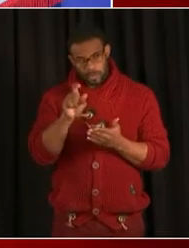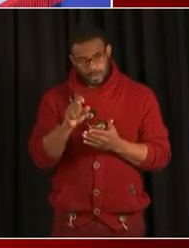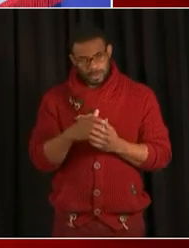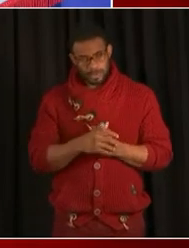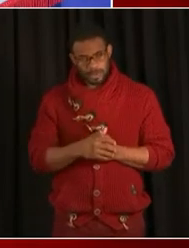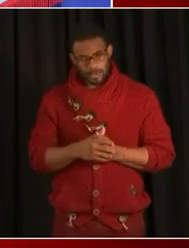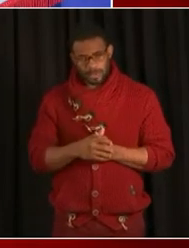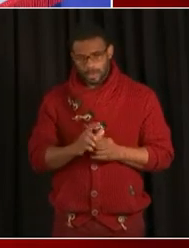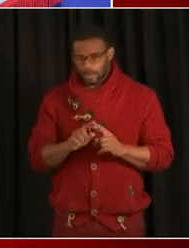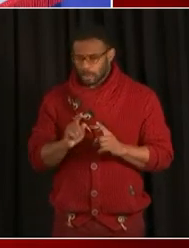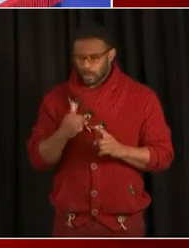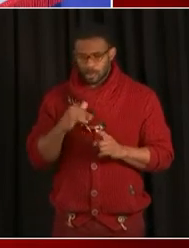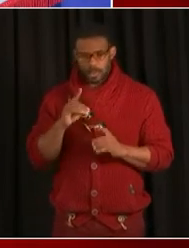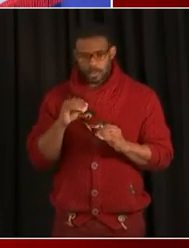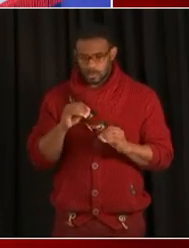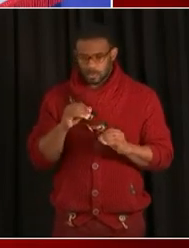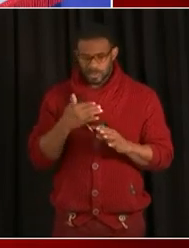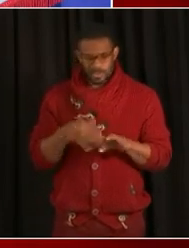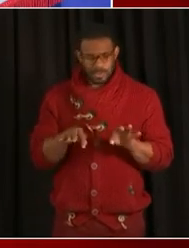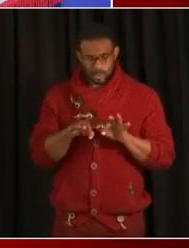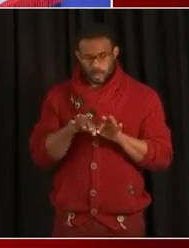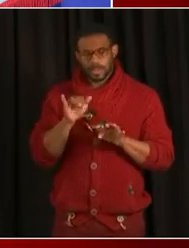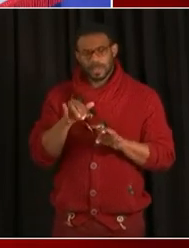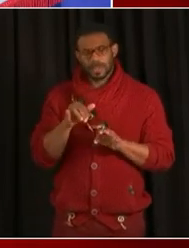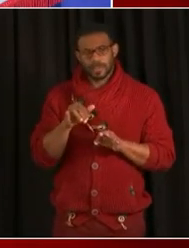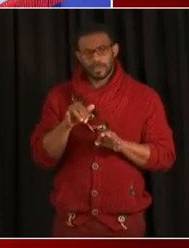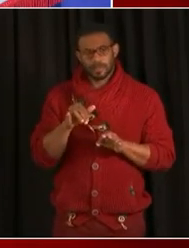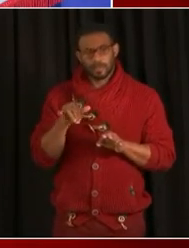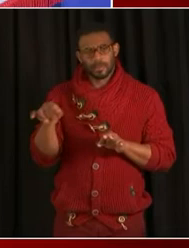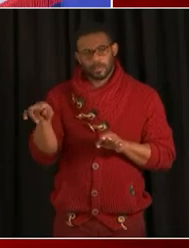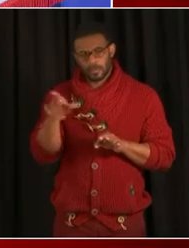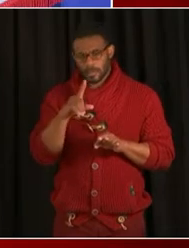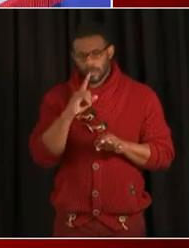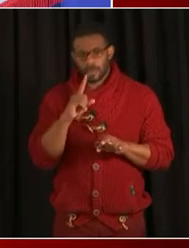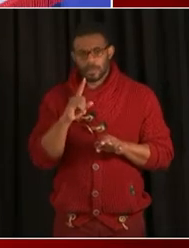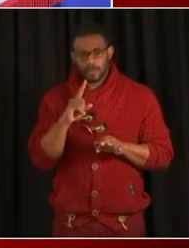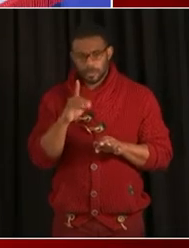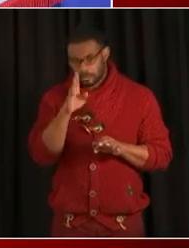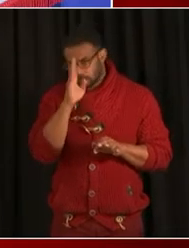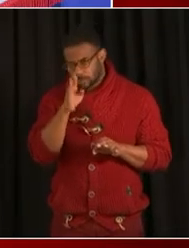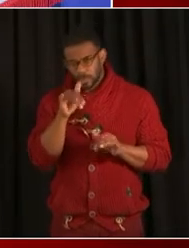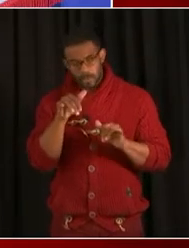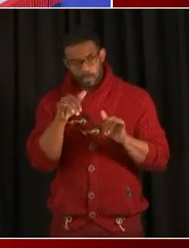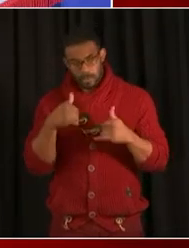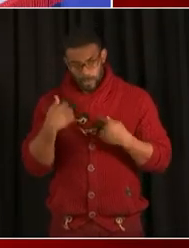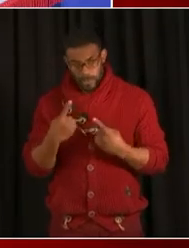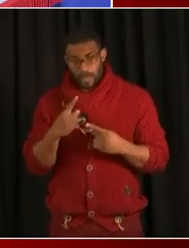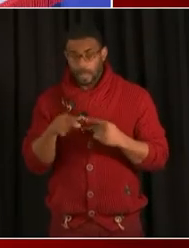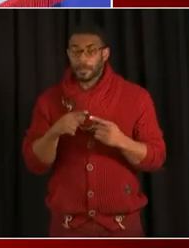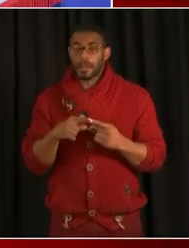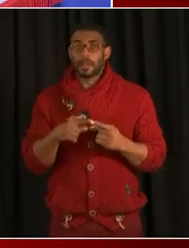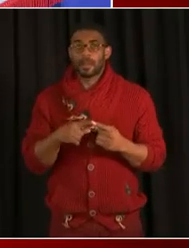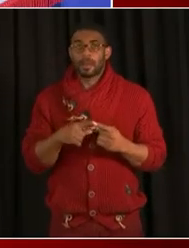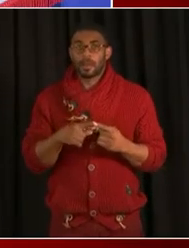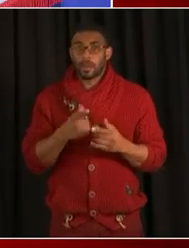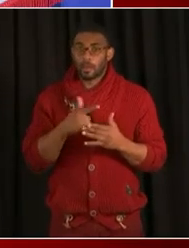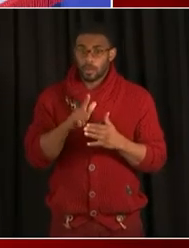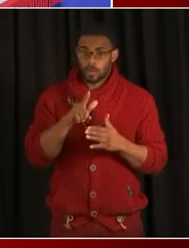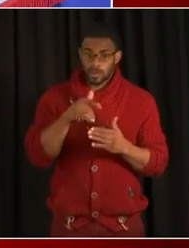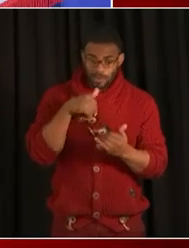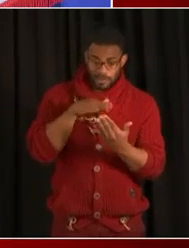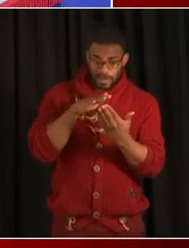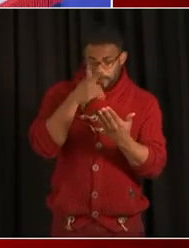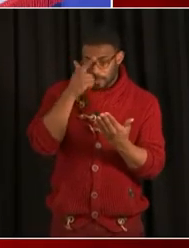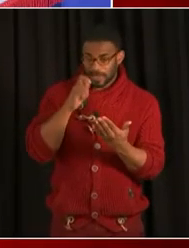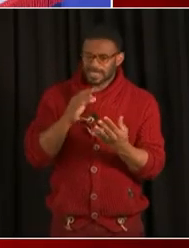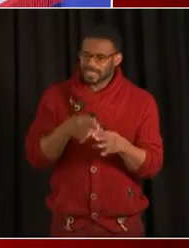that you need, but it's important that you all are as frank as you have been about what you're